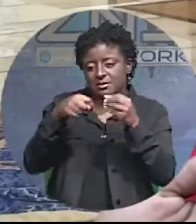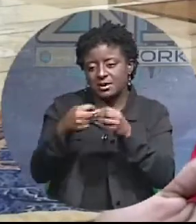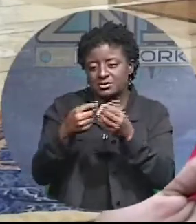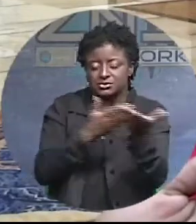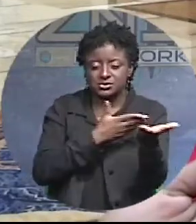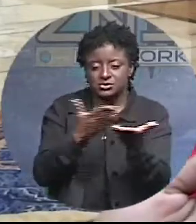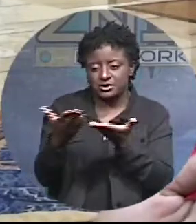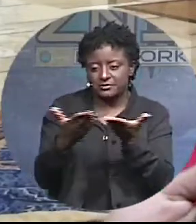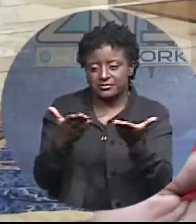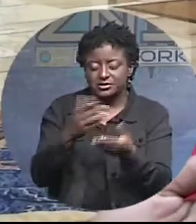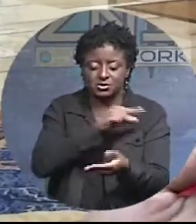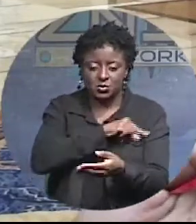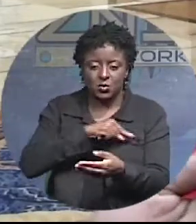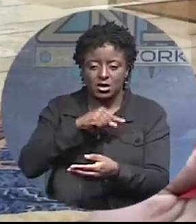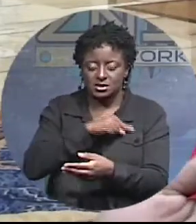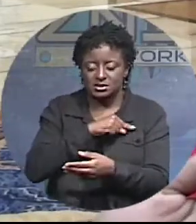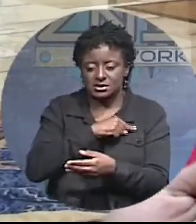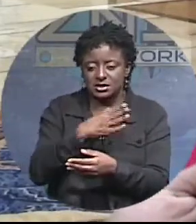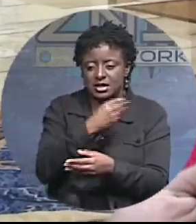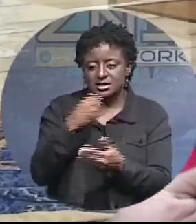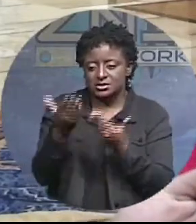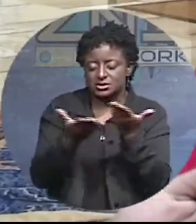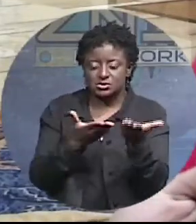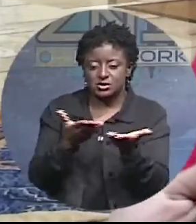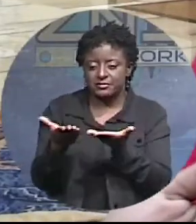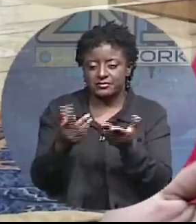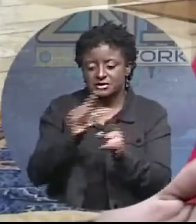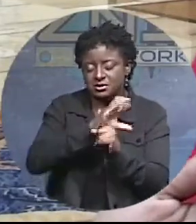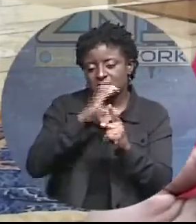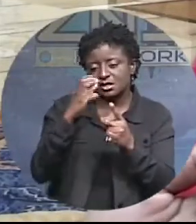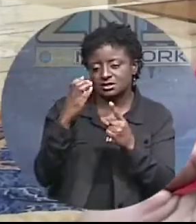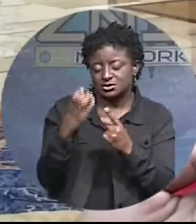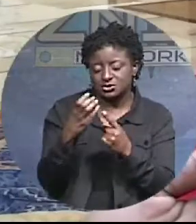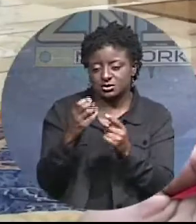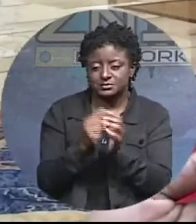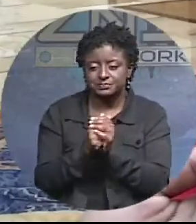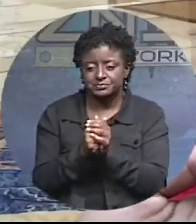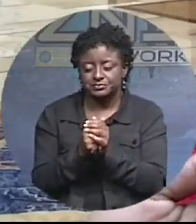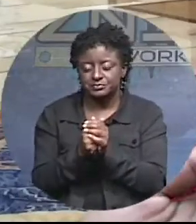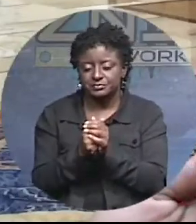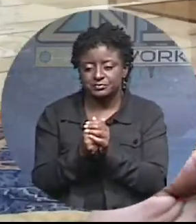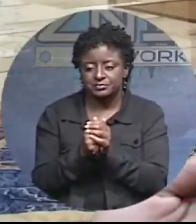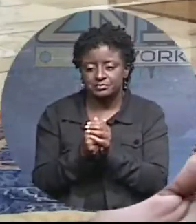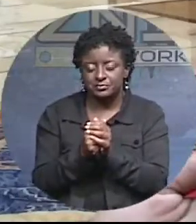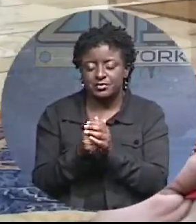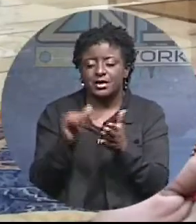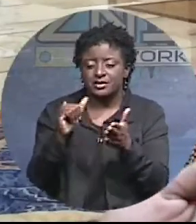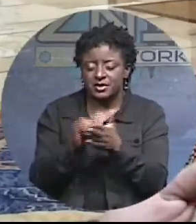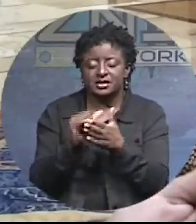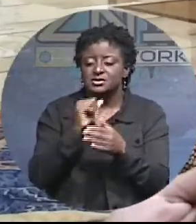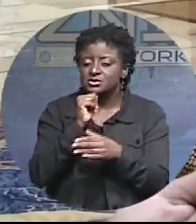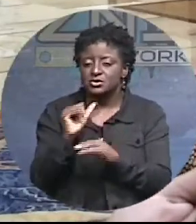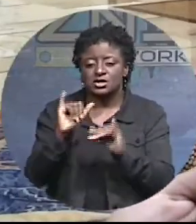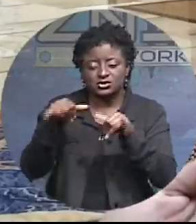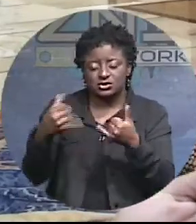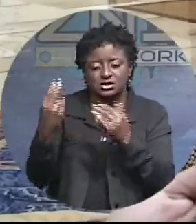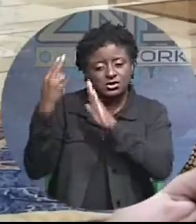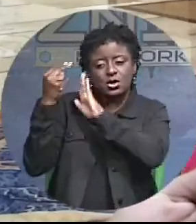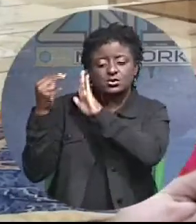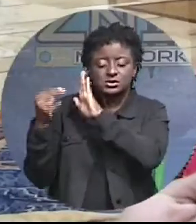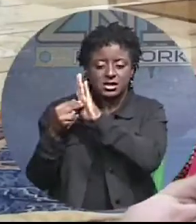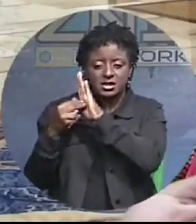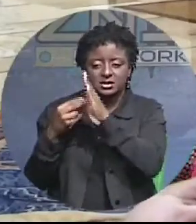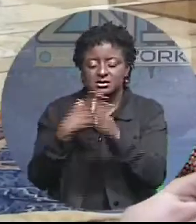and the provision of quality service among the industry generally. And that's not just hotels